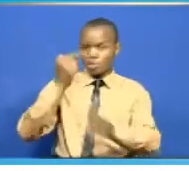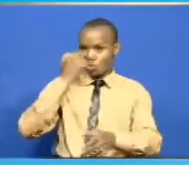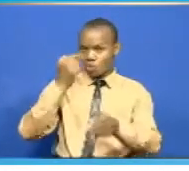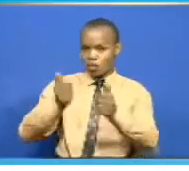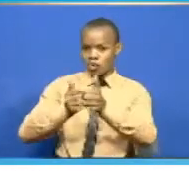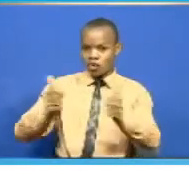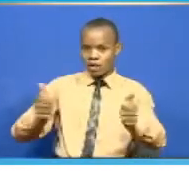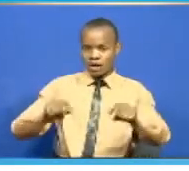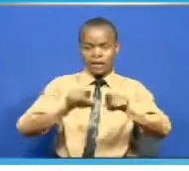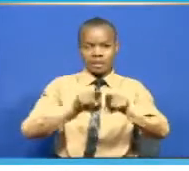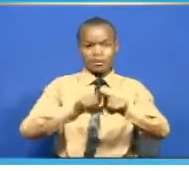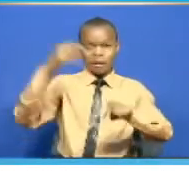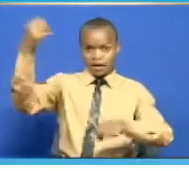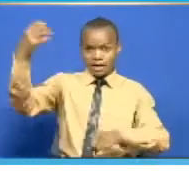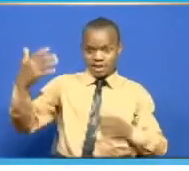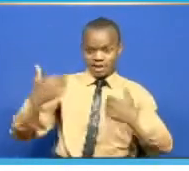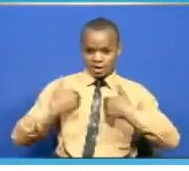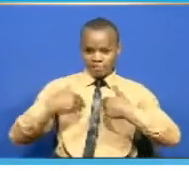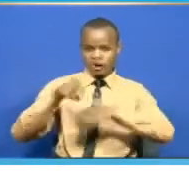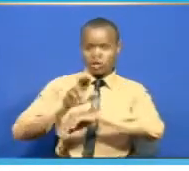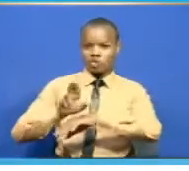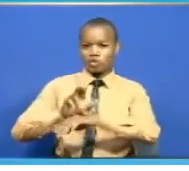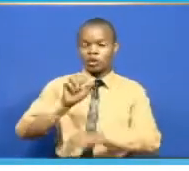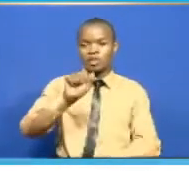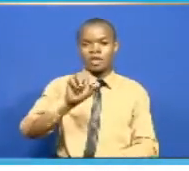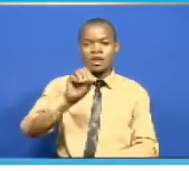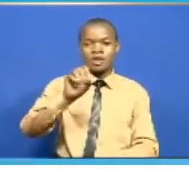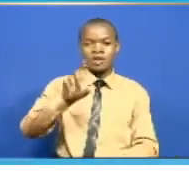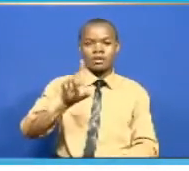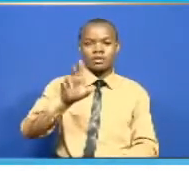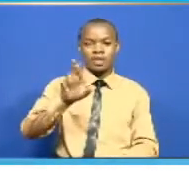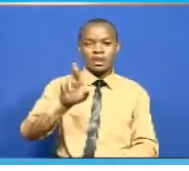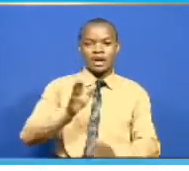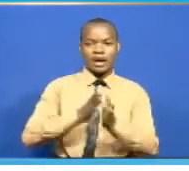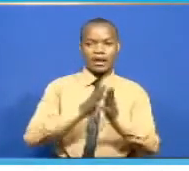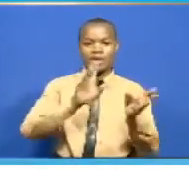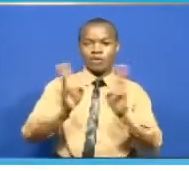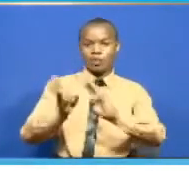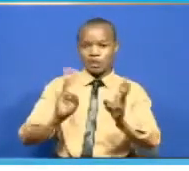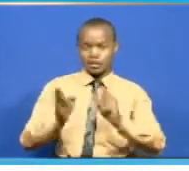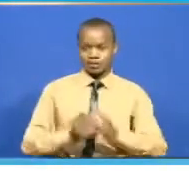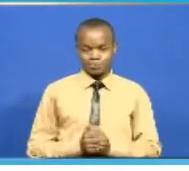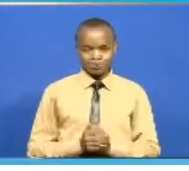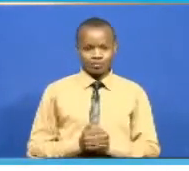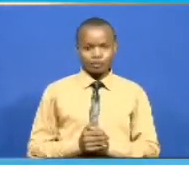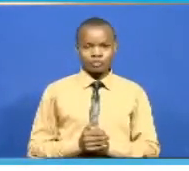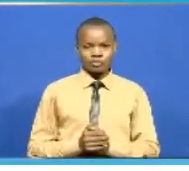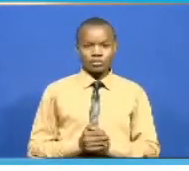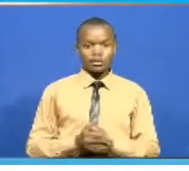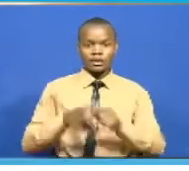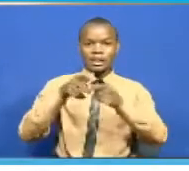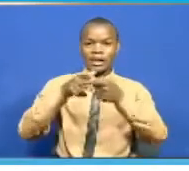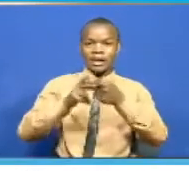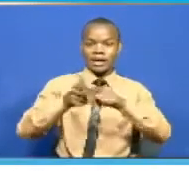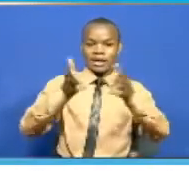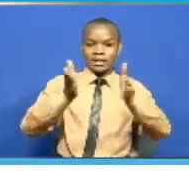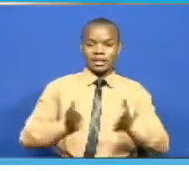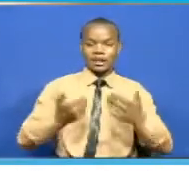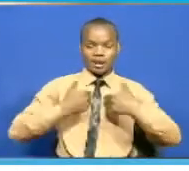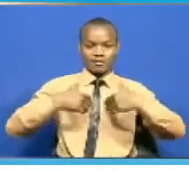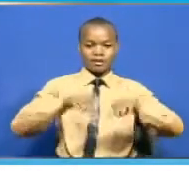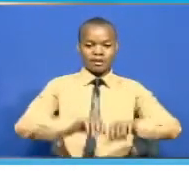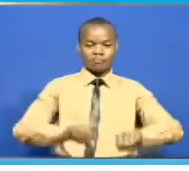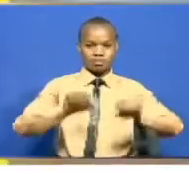and powered, you know, by solar as well as wind. And to discuss this is Engineer Kamal Gupta. He is the chair of the Kenya Renewable